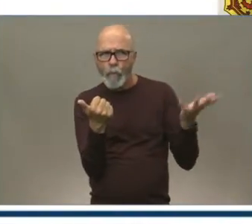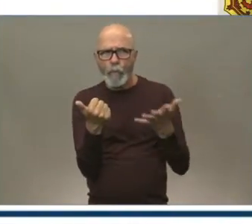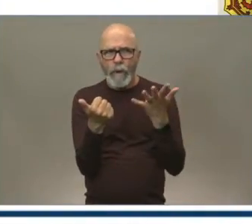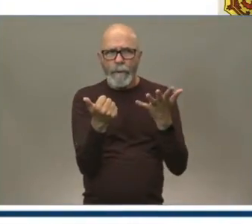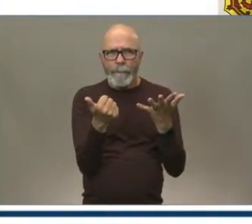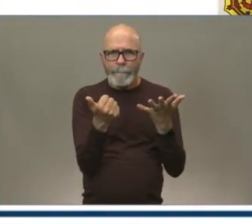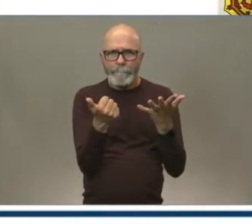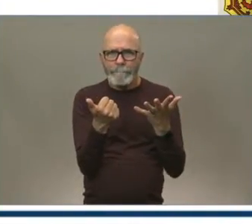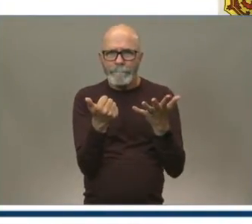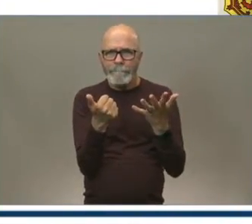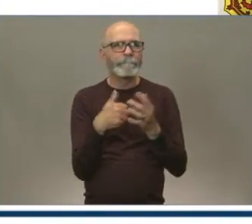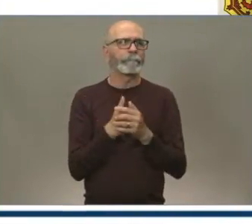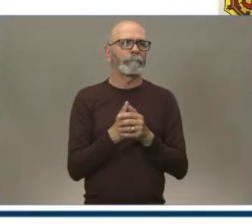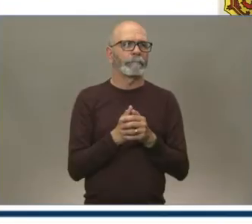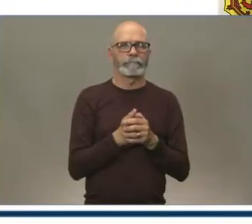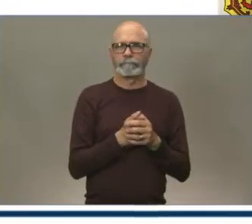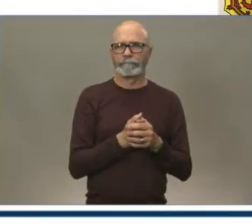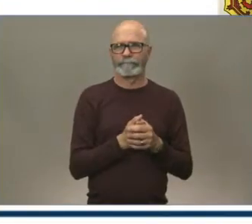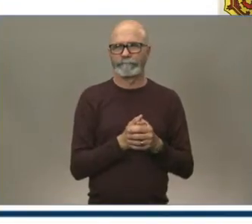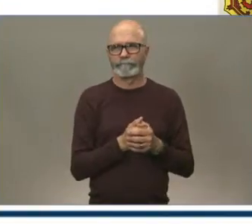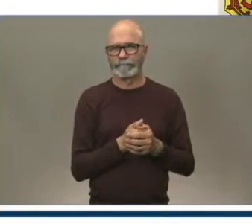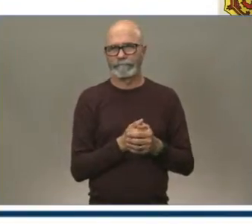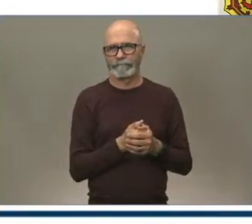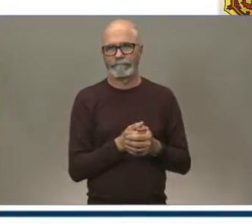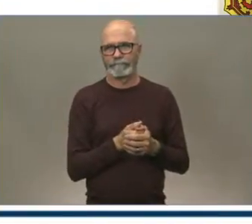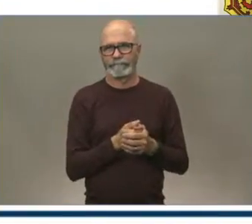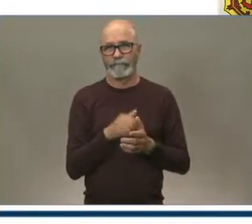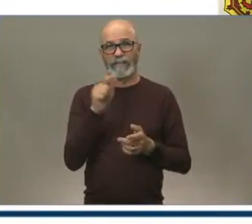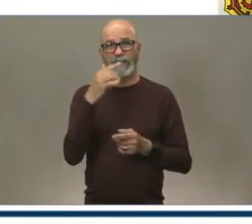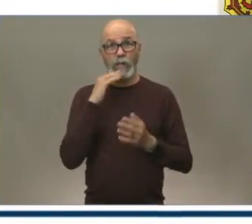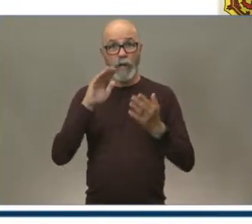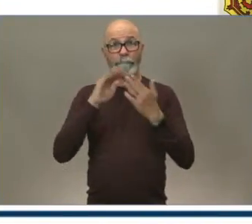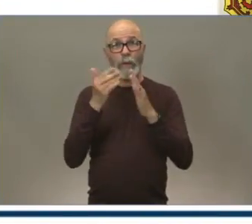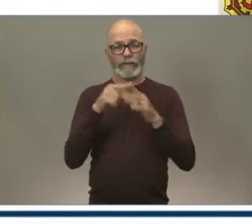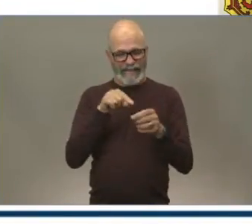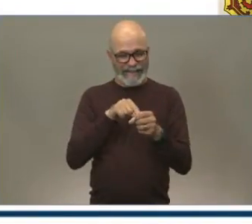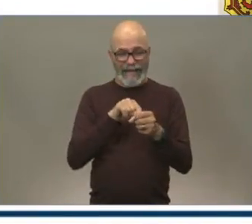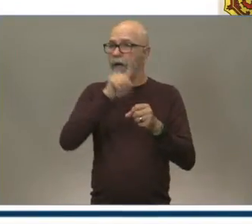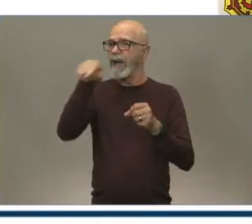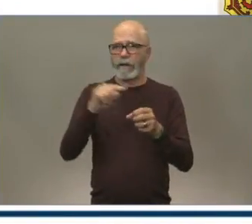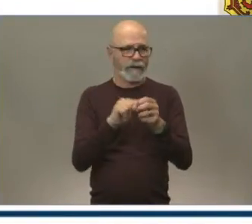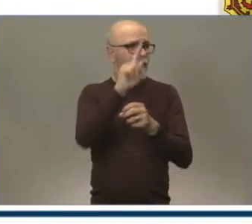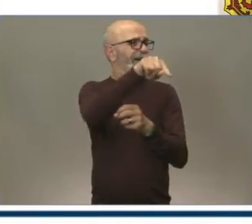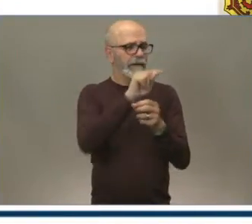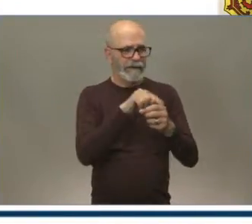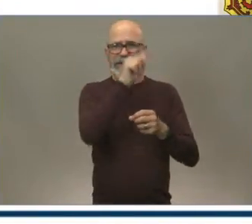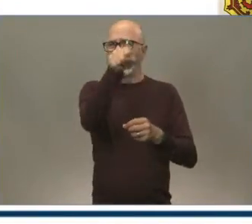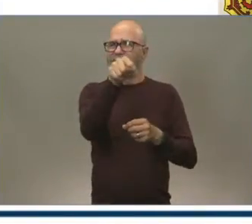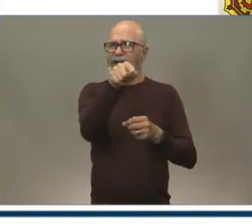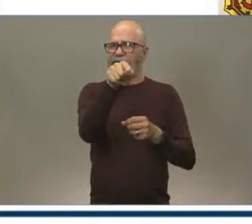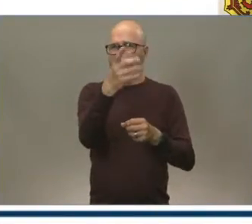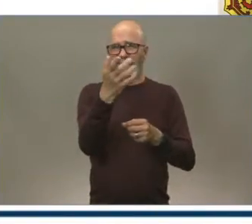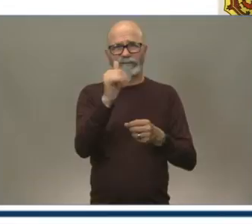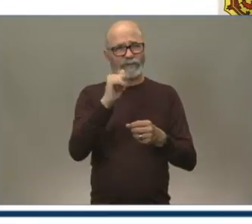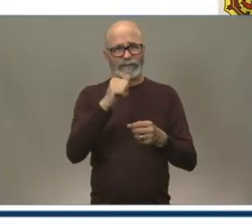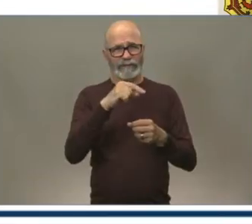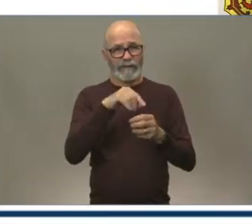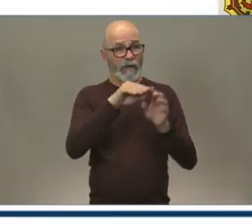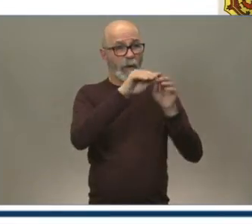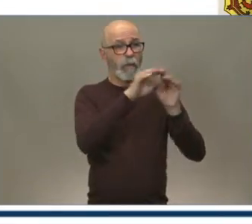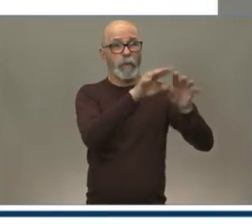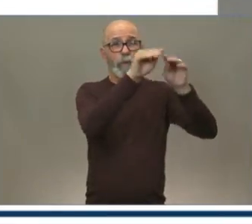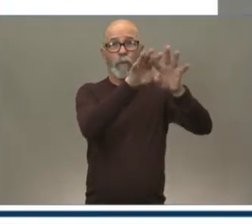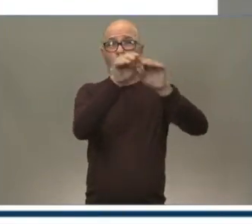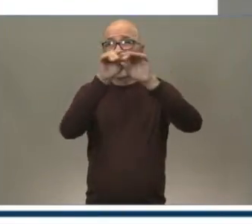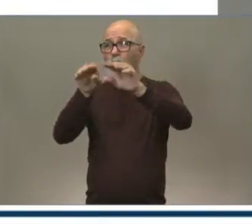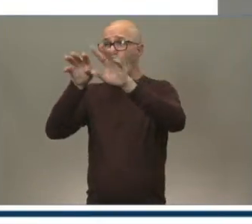in terms of the numbers of communities where you are fairly certain that there is community spread? I think